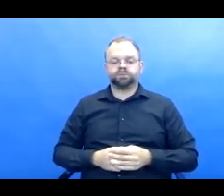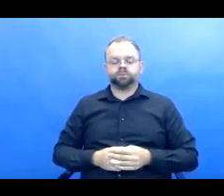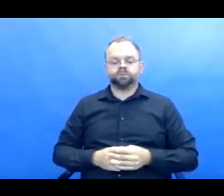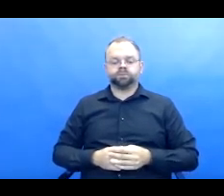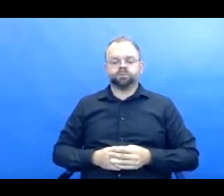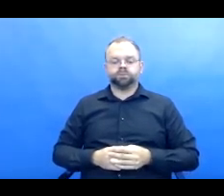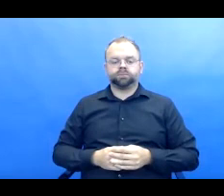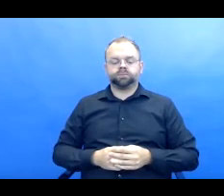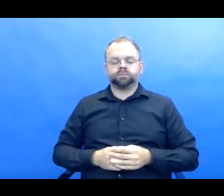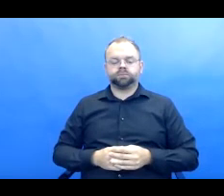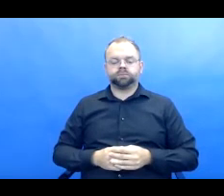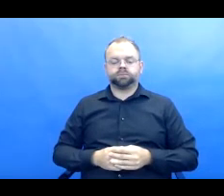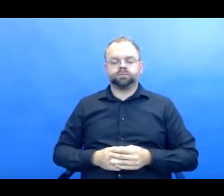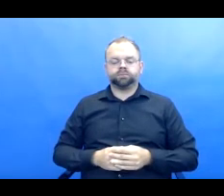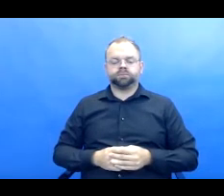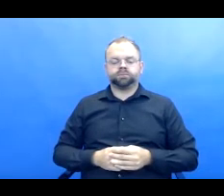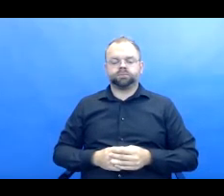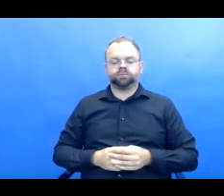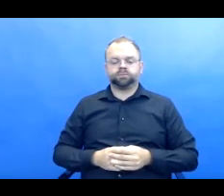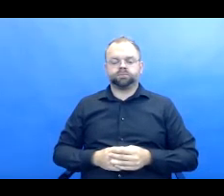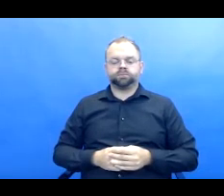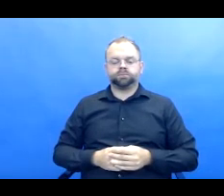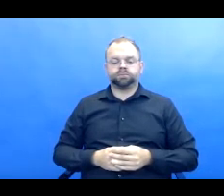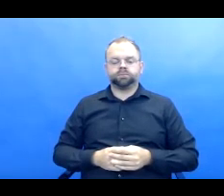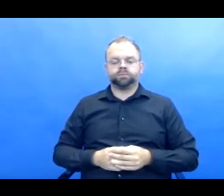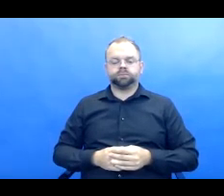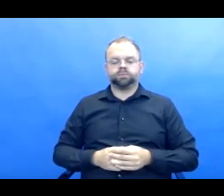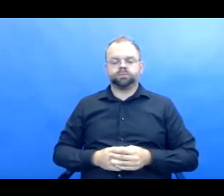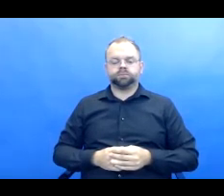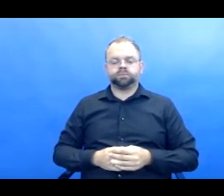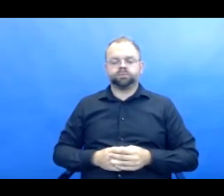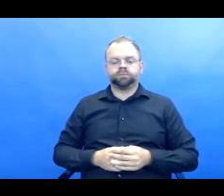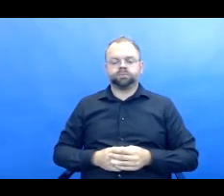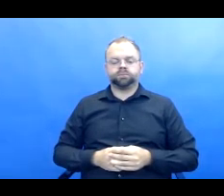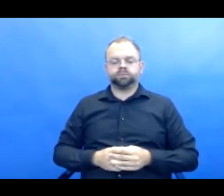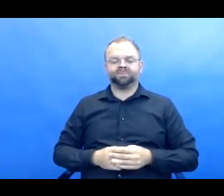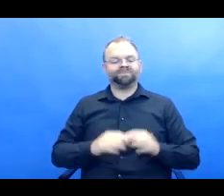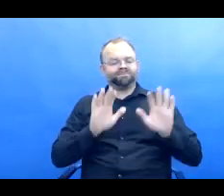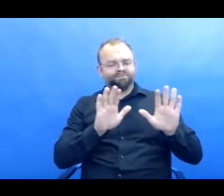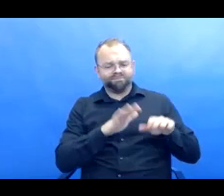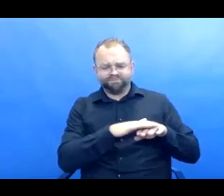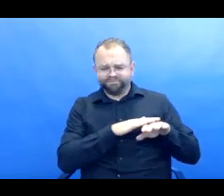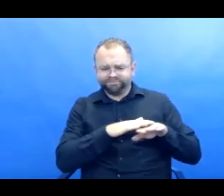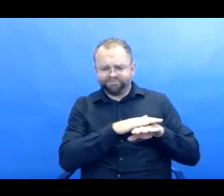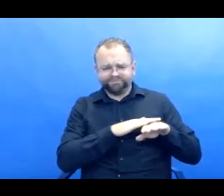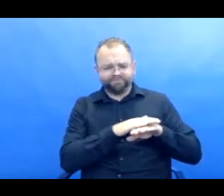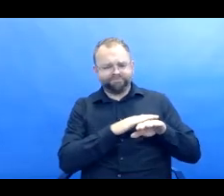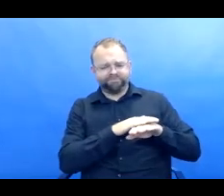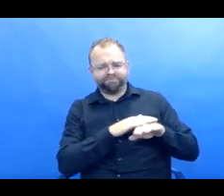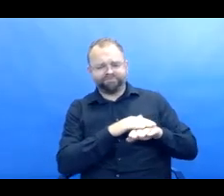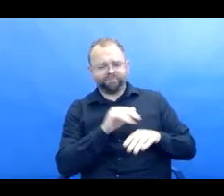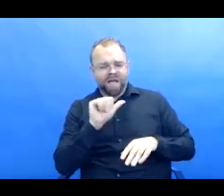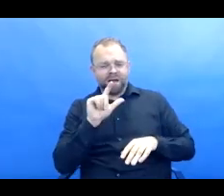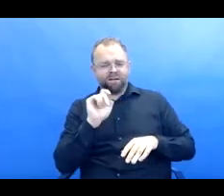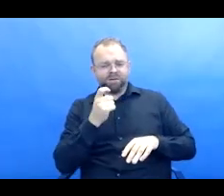Dear colleague, I apologize again. It seems we lost Meenakshi again. I just